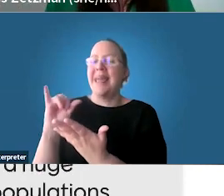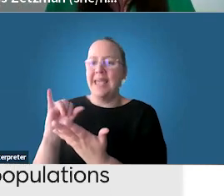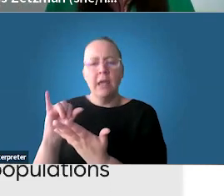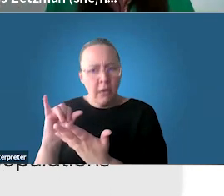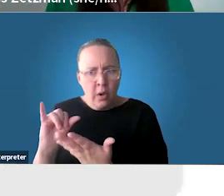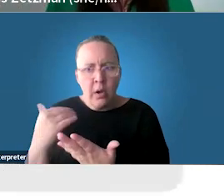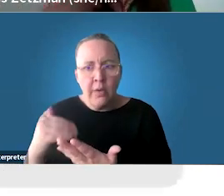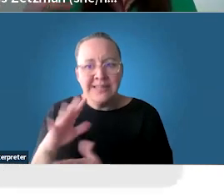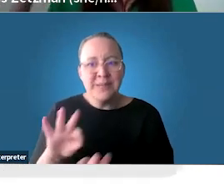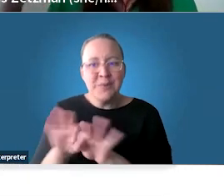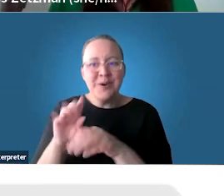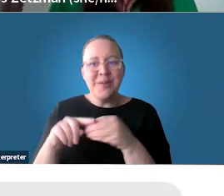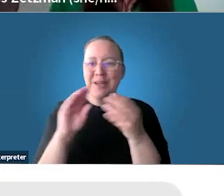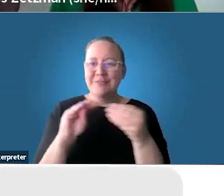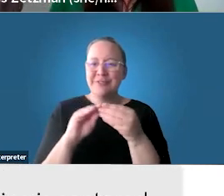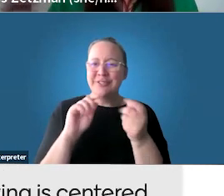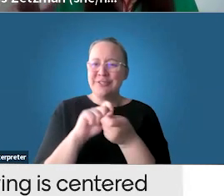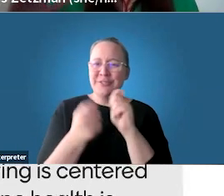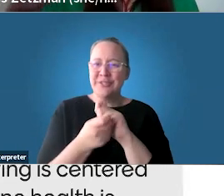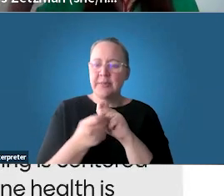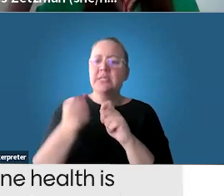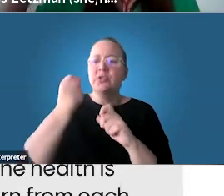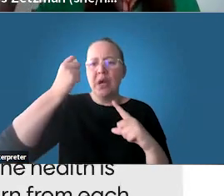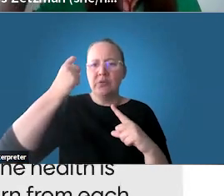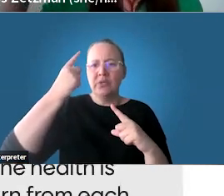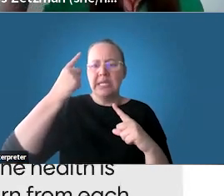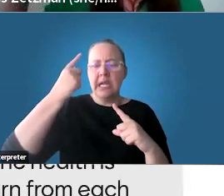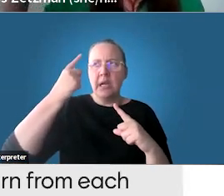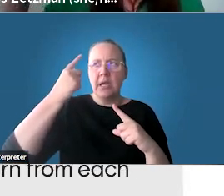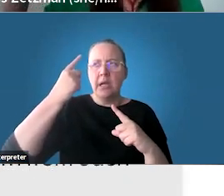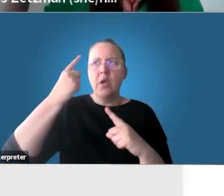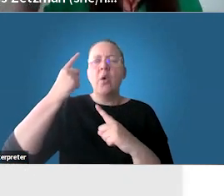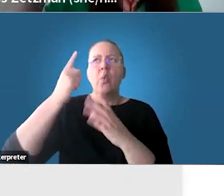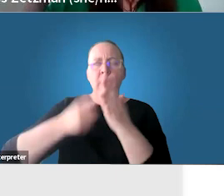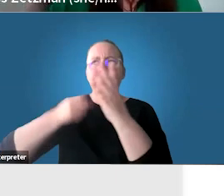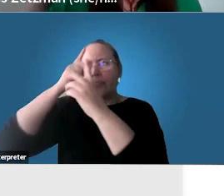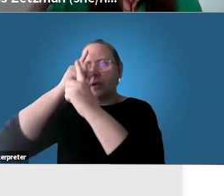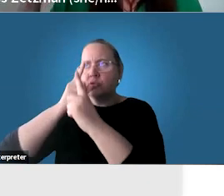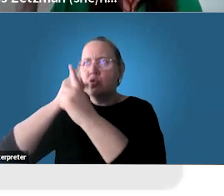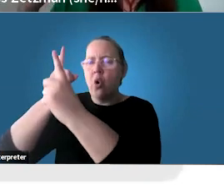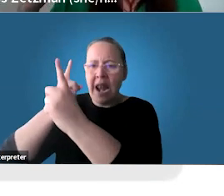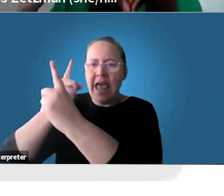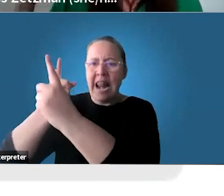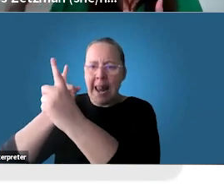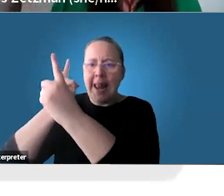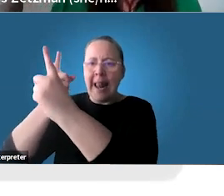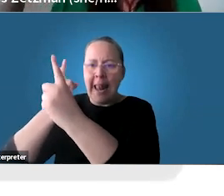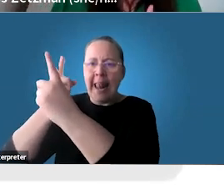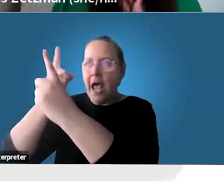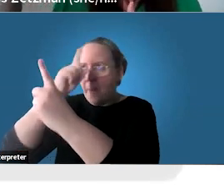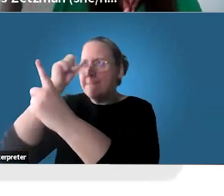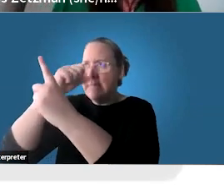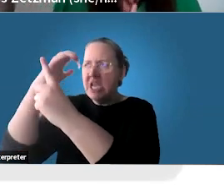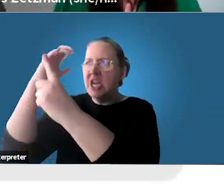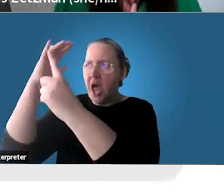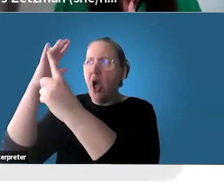part of narrative change, is for us to understand what we are working towards and help people to envision and imagine